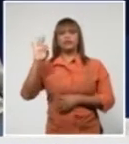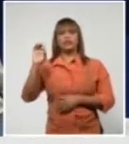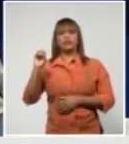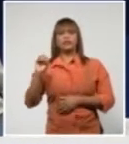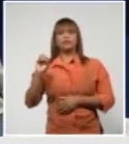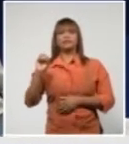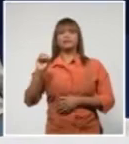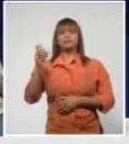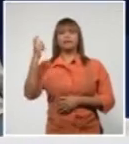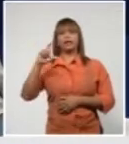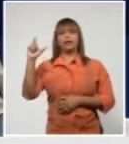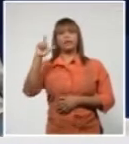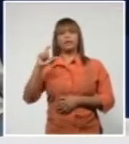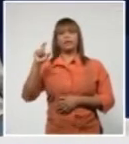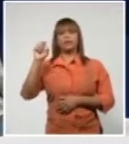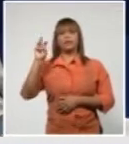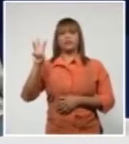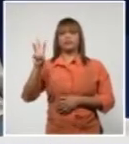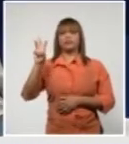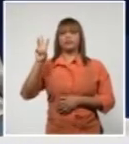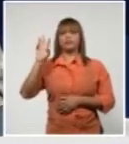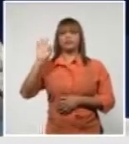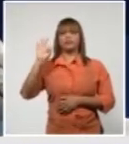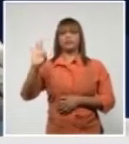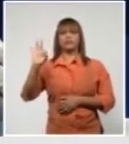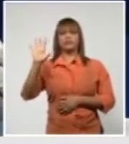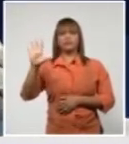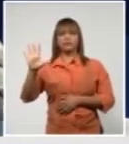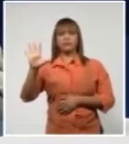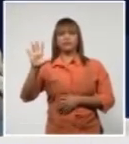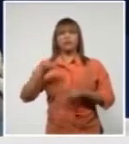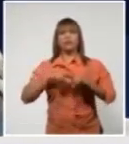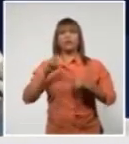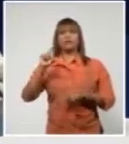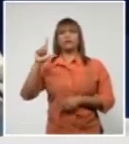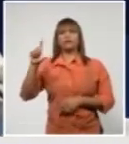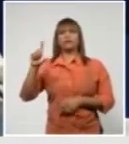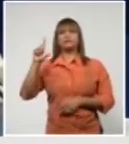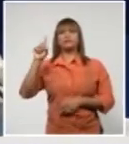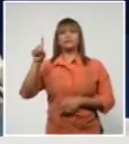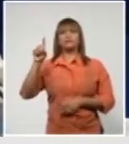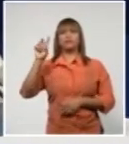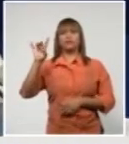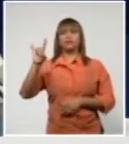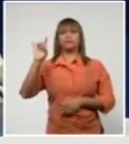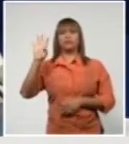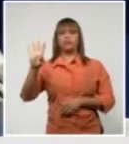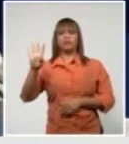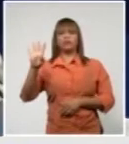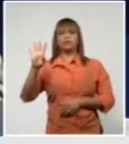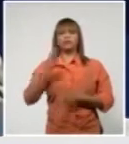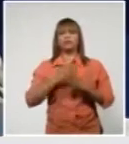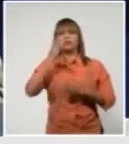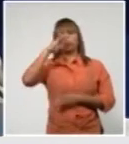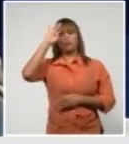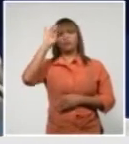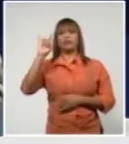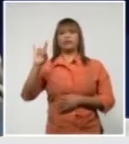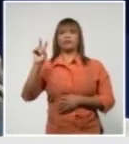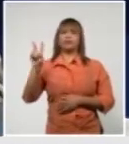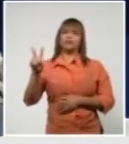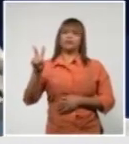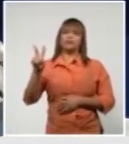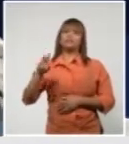local transmission. These cases are therefore not imported, although they correspond to